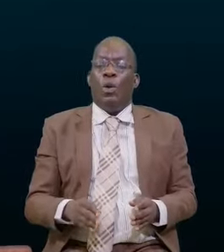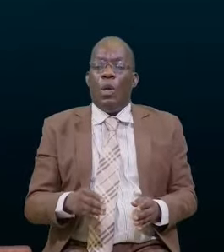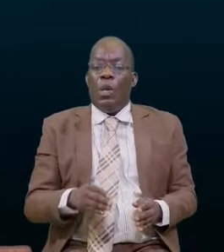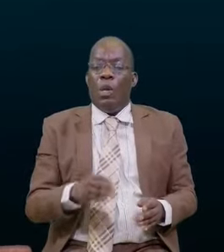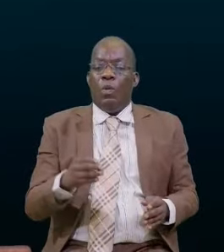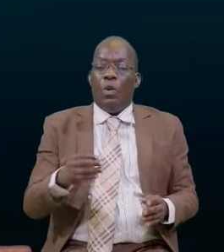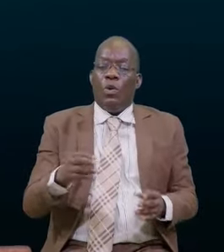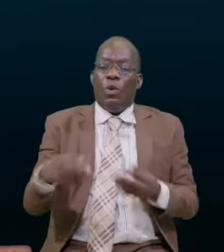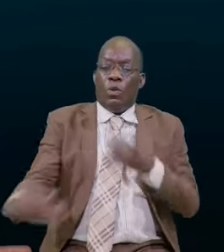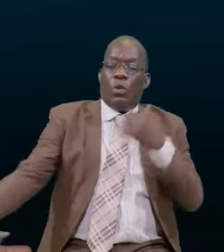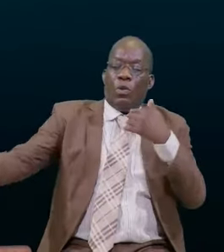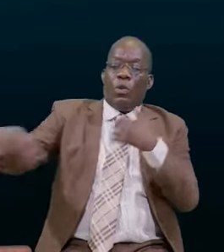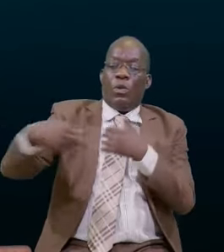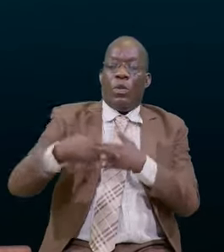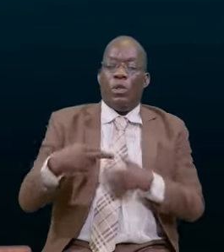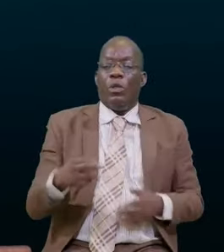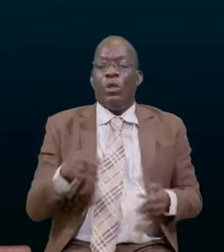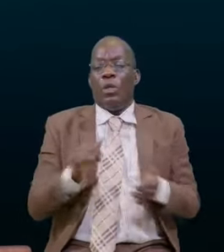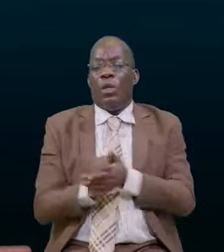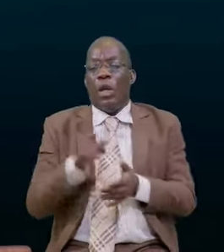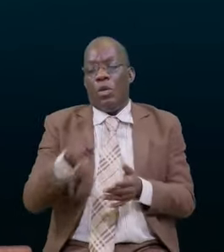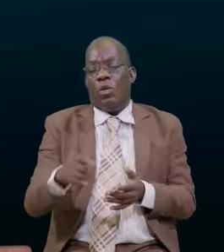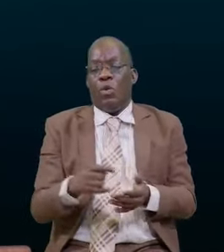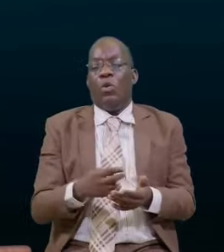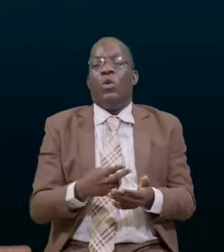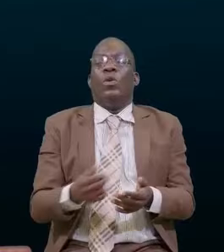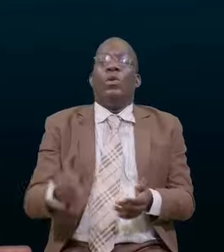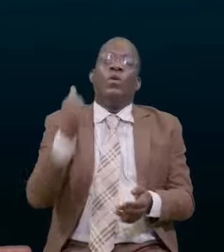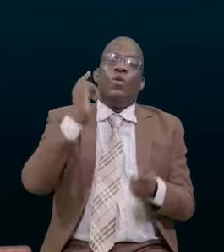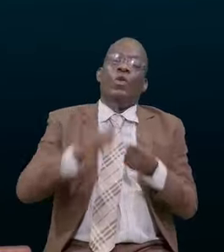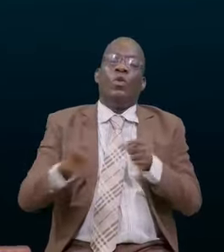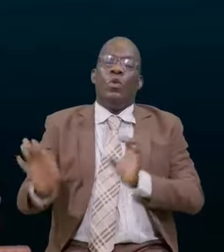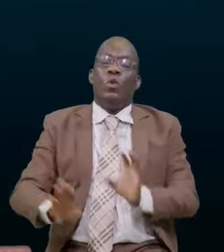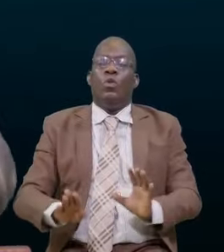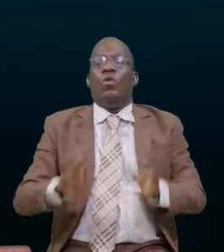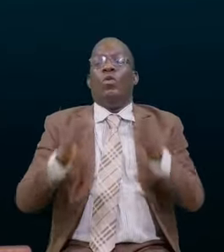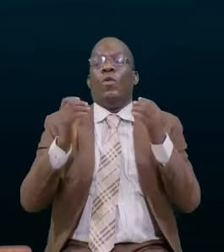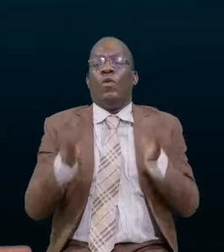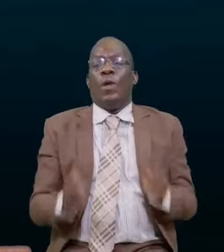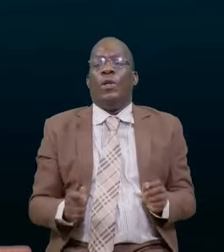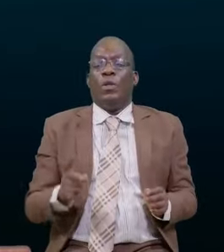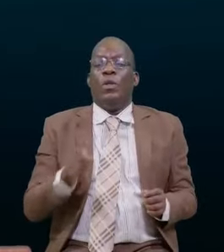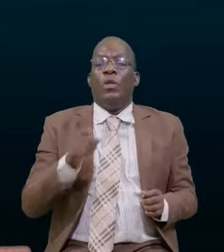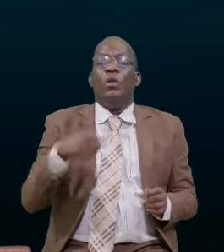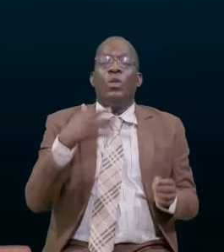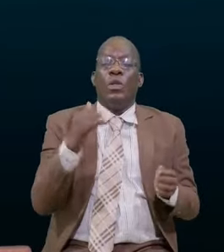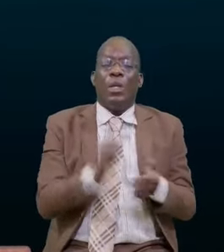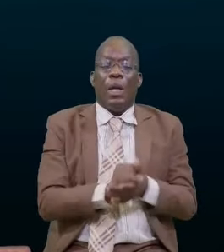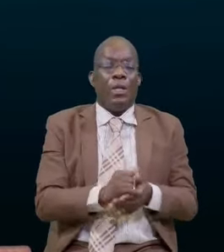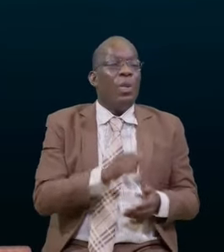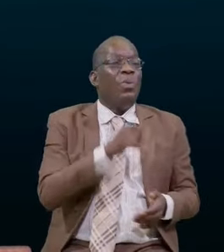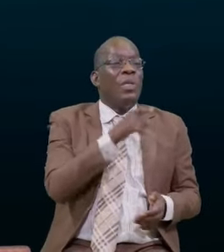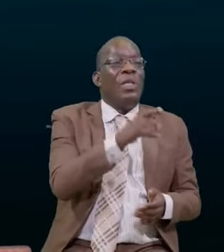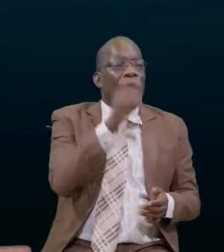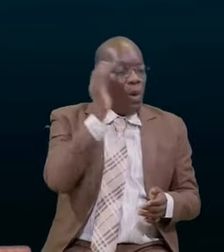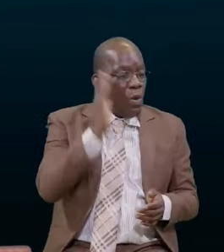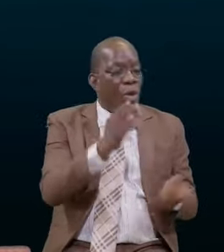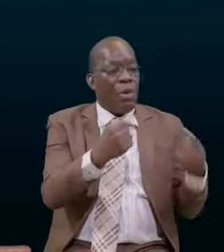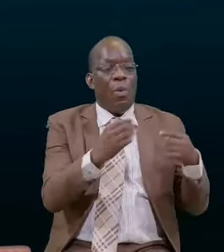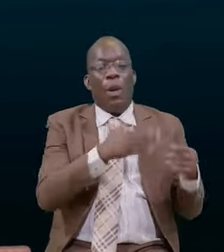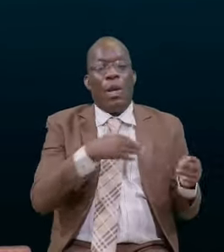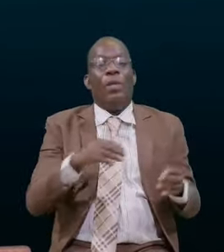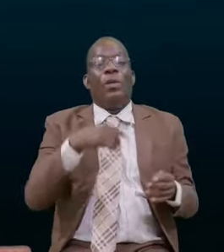partner please forgive me or to say where is coming to really apologize is the one that supposed to really apologize to me and